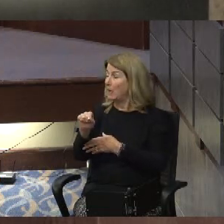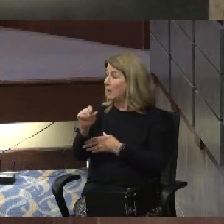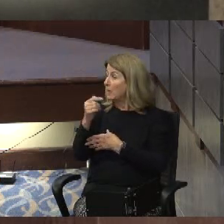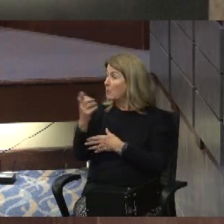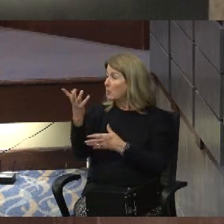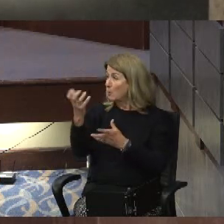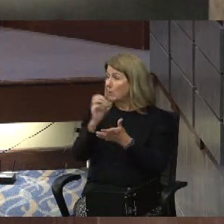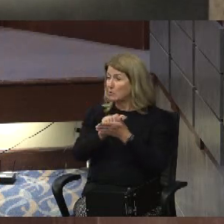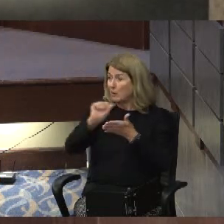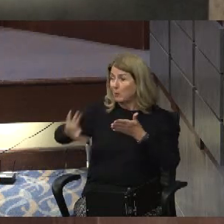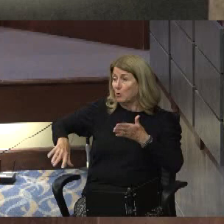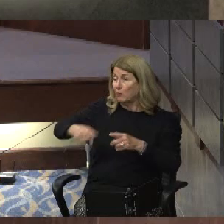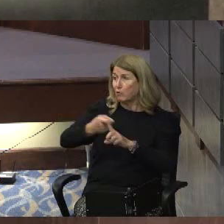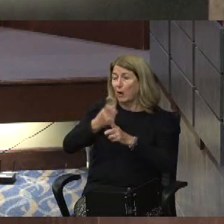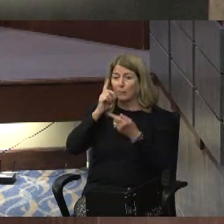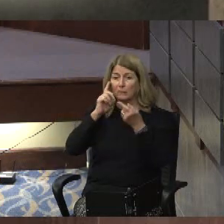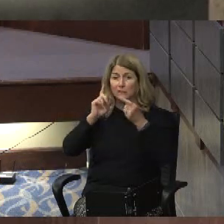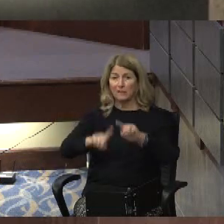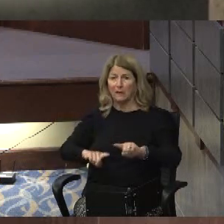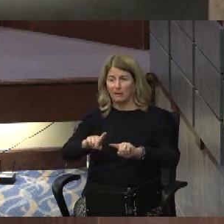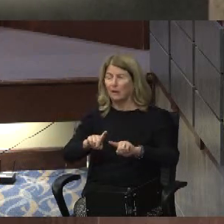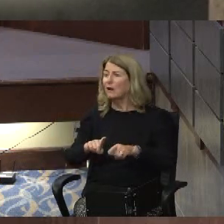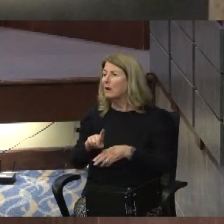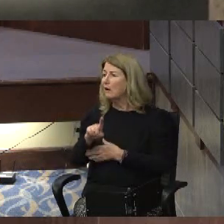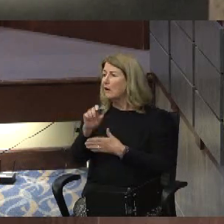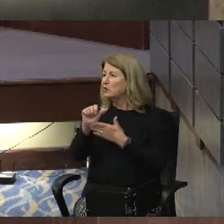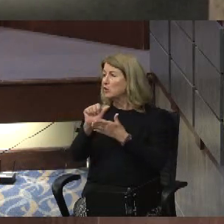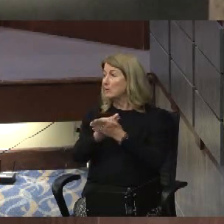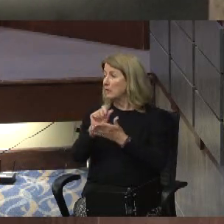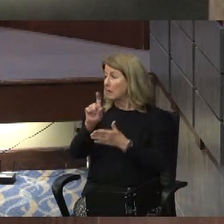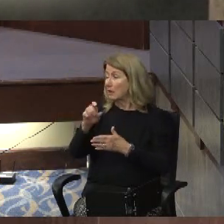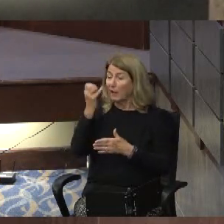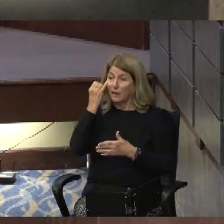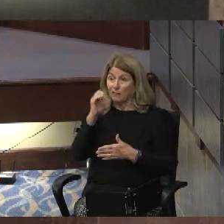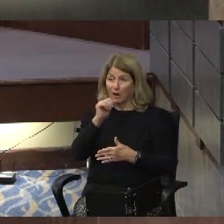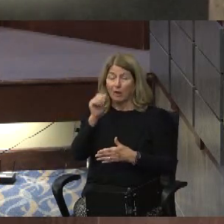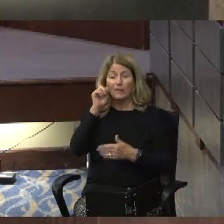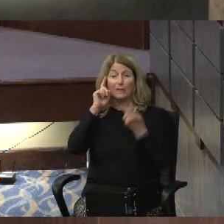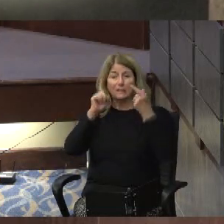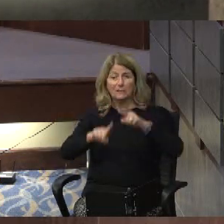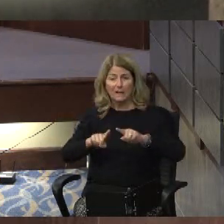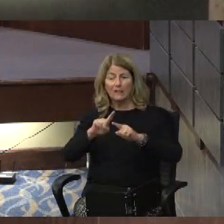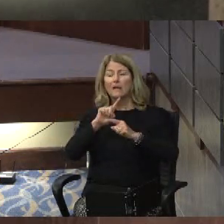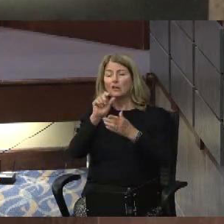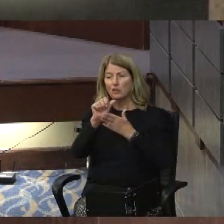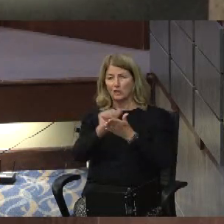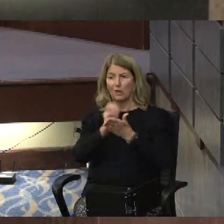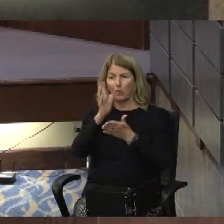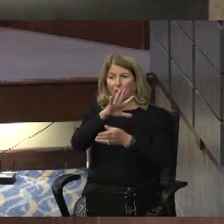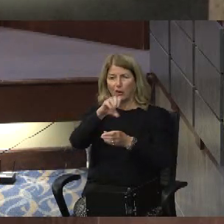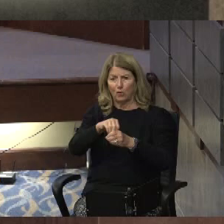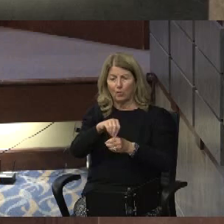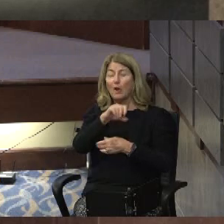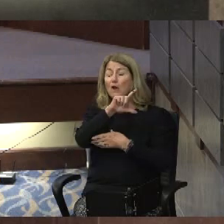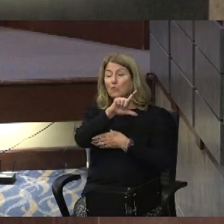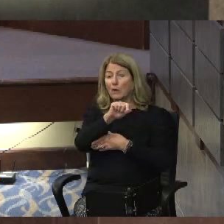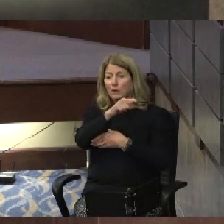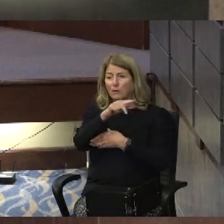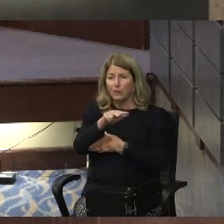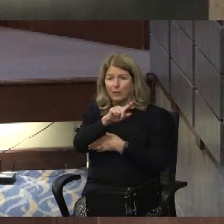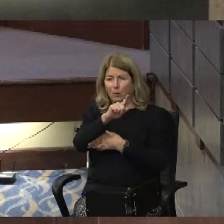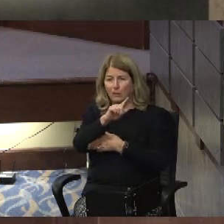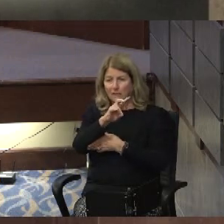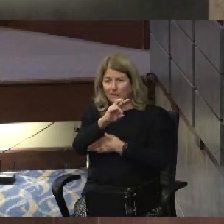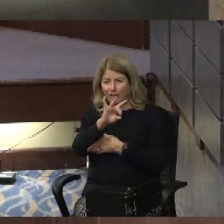agenda? No. If not, the consent agenda will include resolutions 2023-178 through